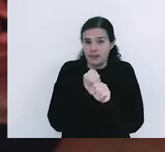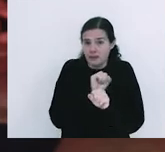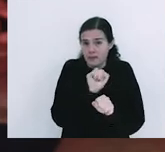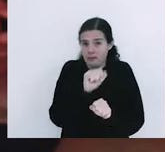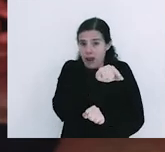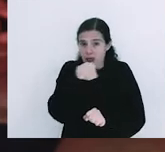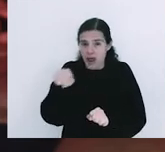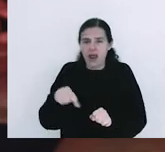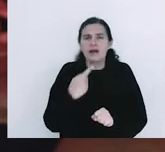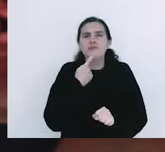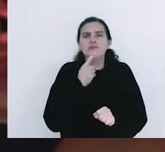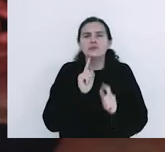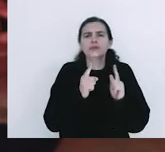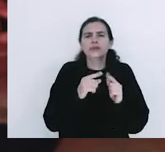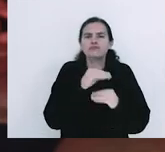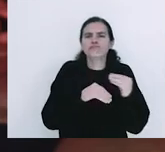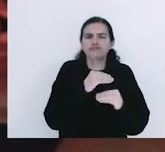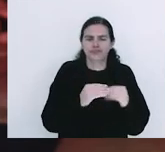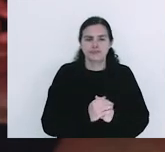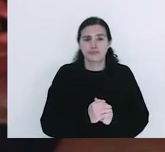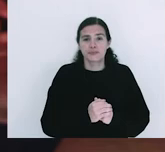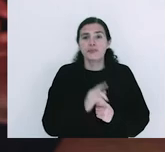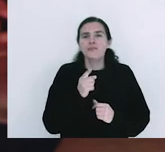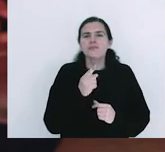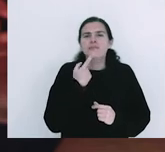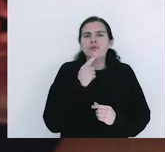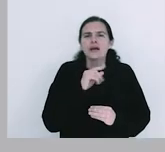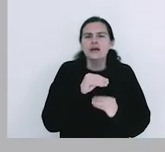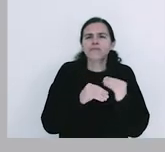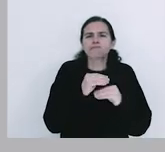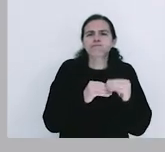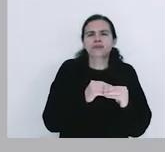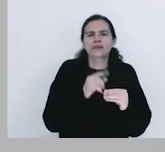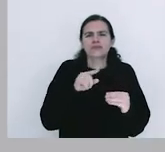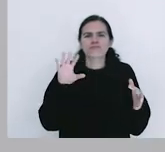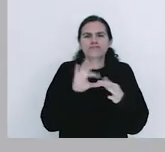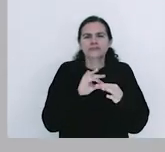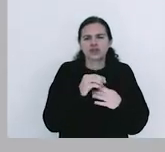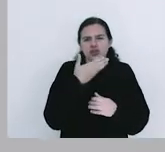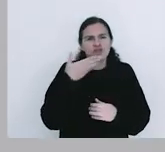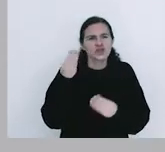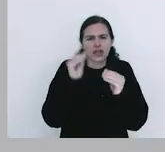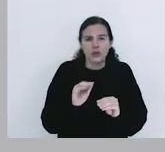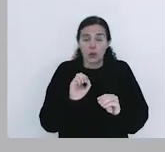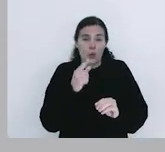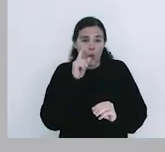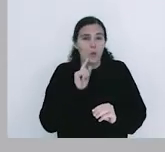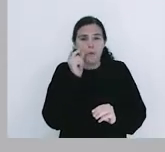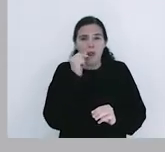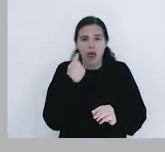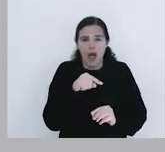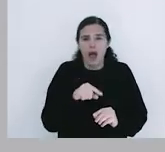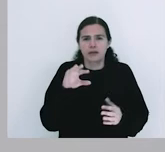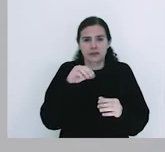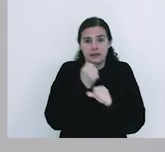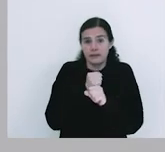work, the notion of hybridity. The notion of hybridity, aesthetically or in terms of gender, is there in